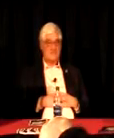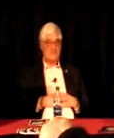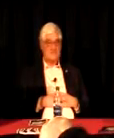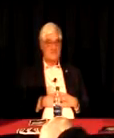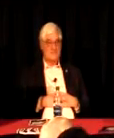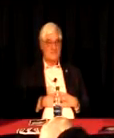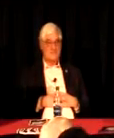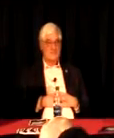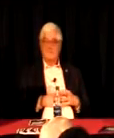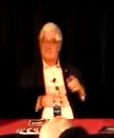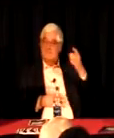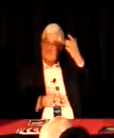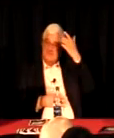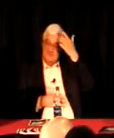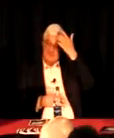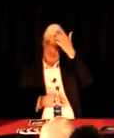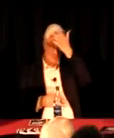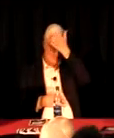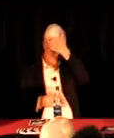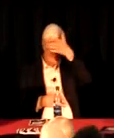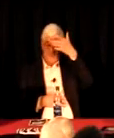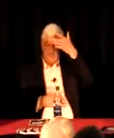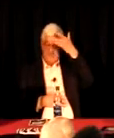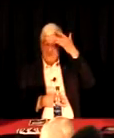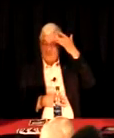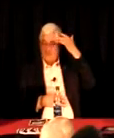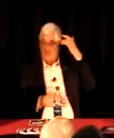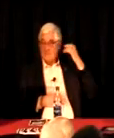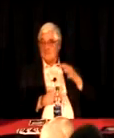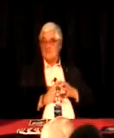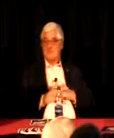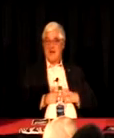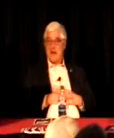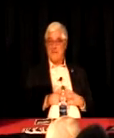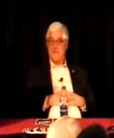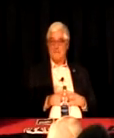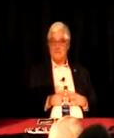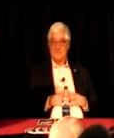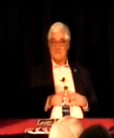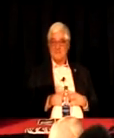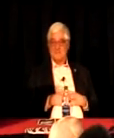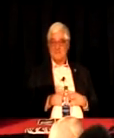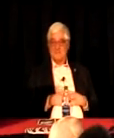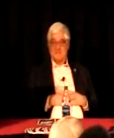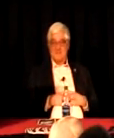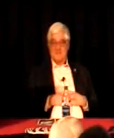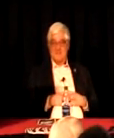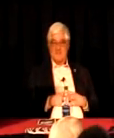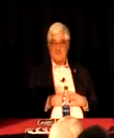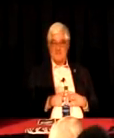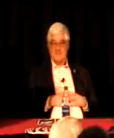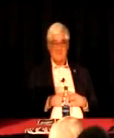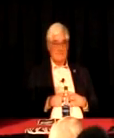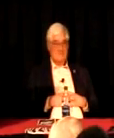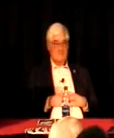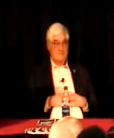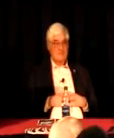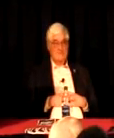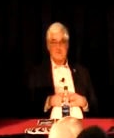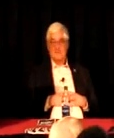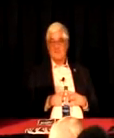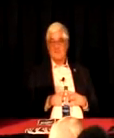is Li Po. And this is a poem about Li Po, his jug of